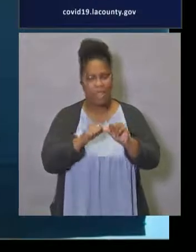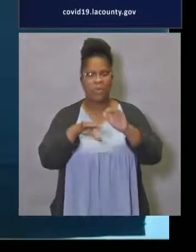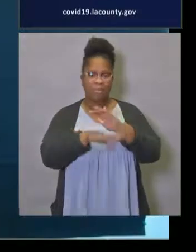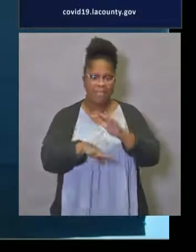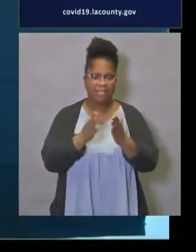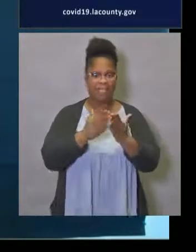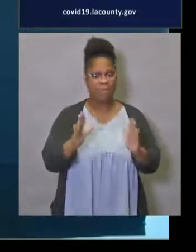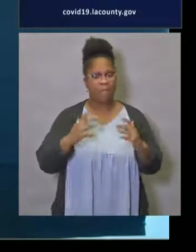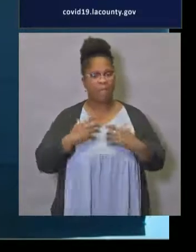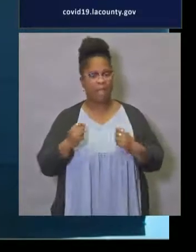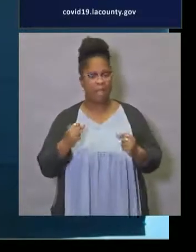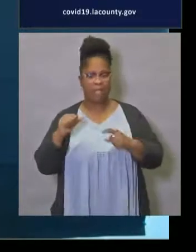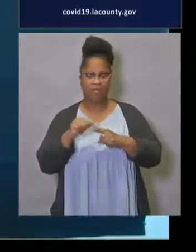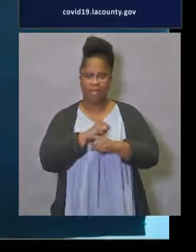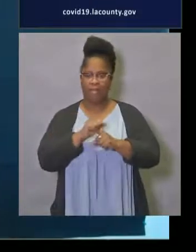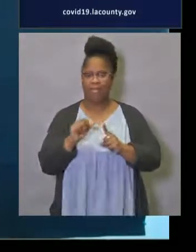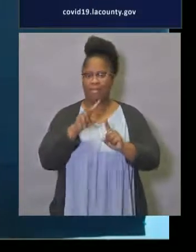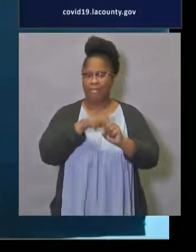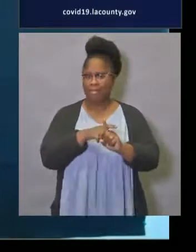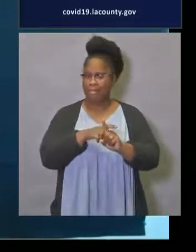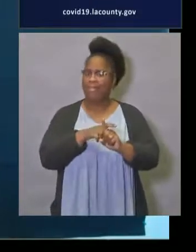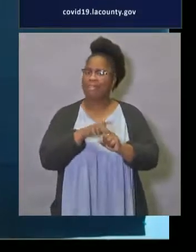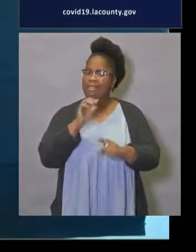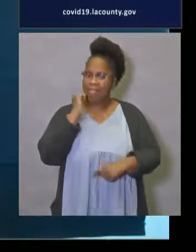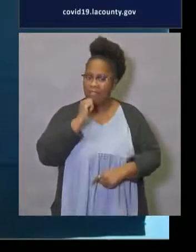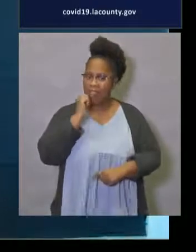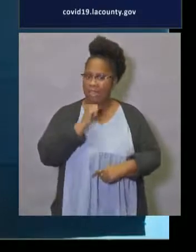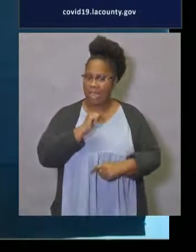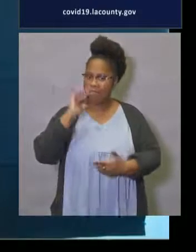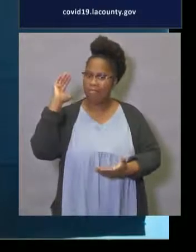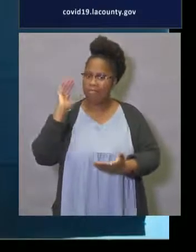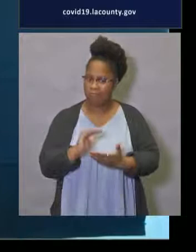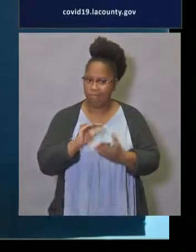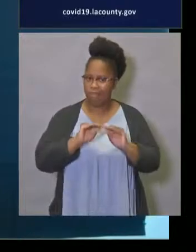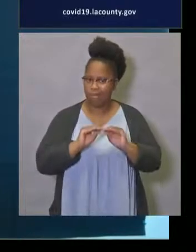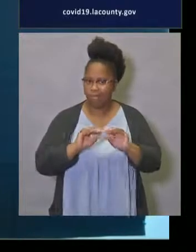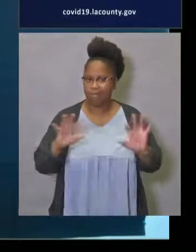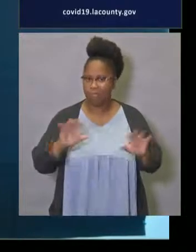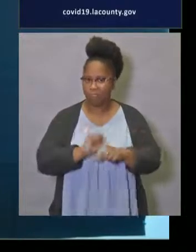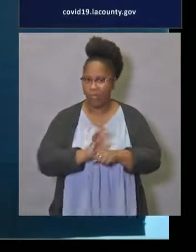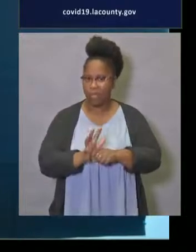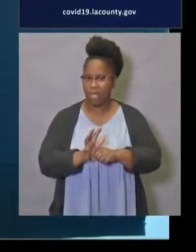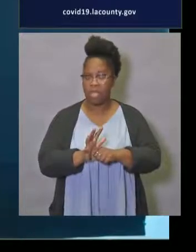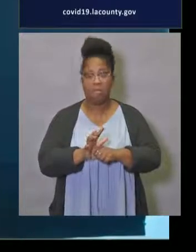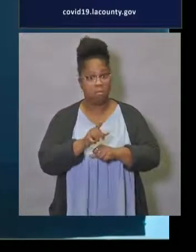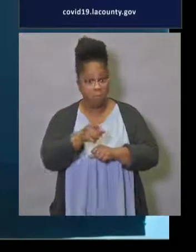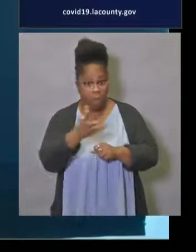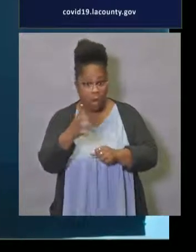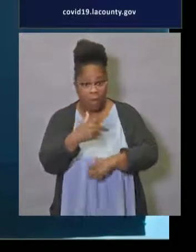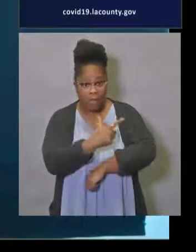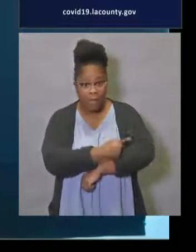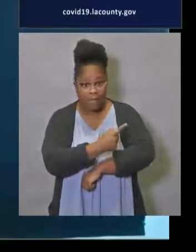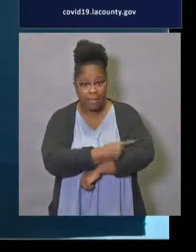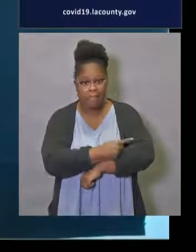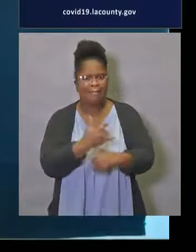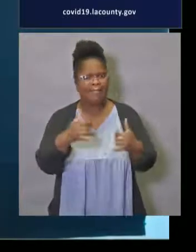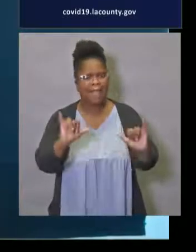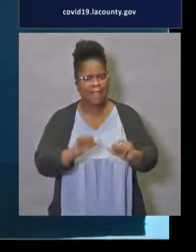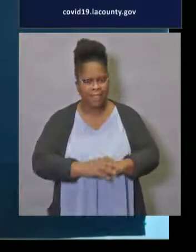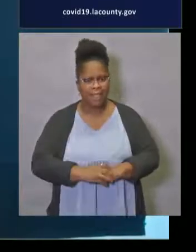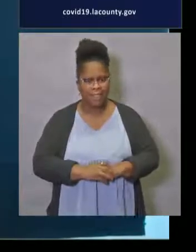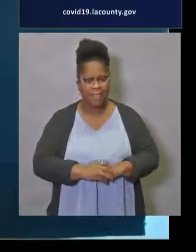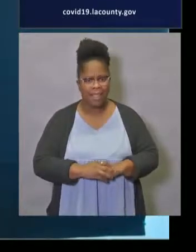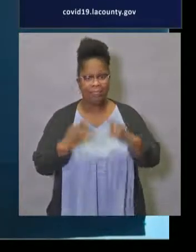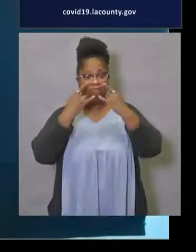practices in their daily life to limit transmission. And this is true even if you have been vaccinated. Wearing a mask, washing